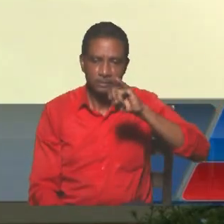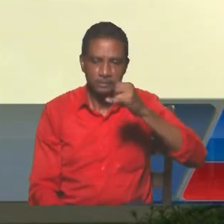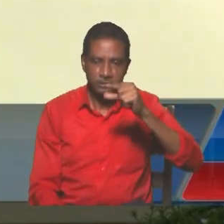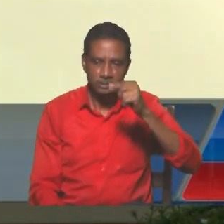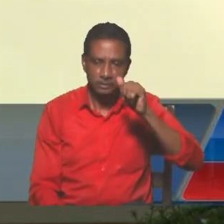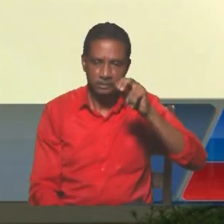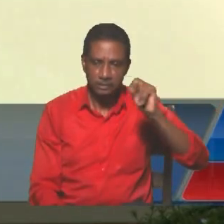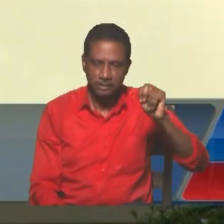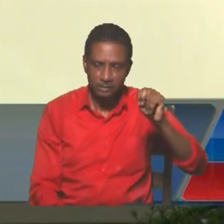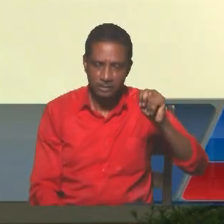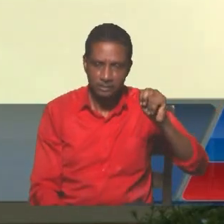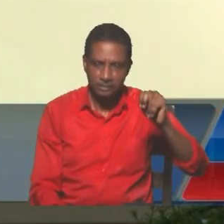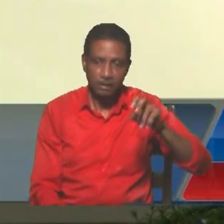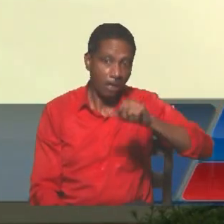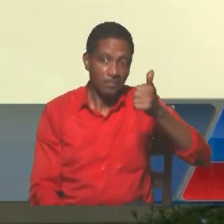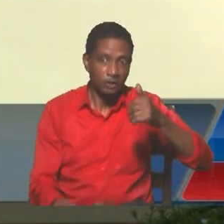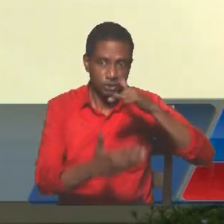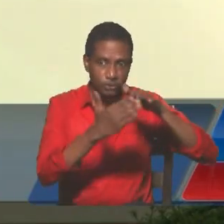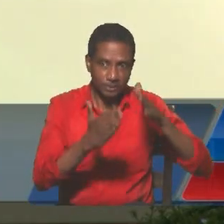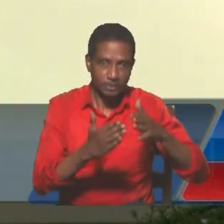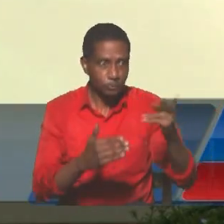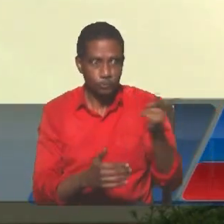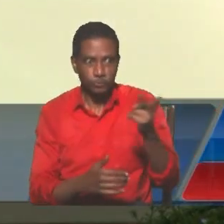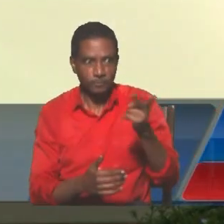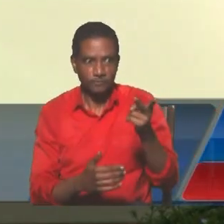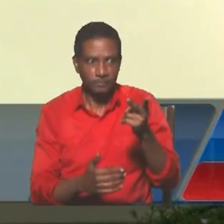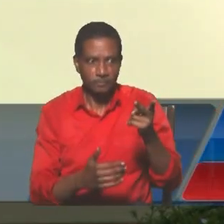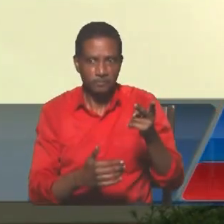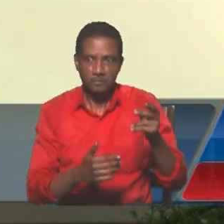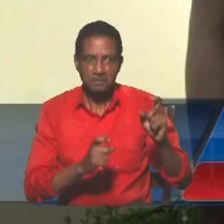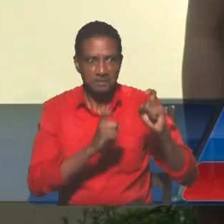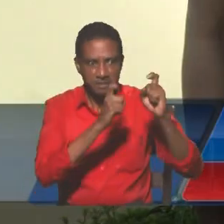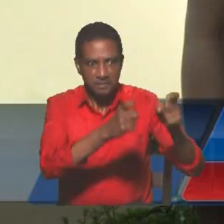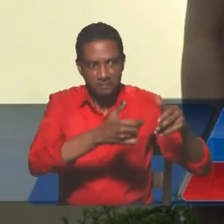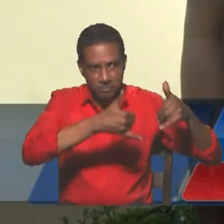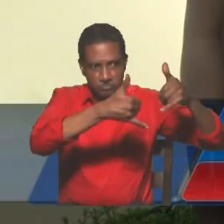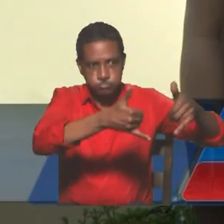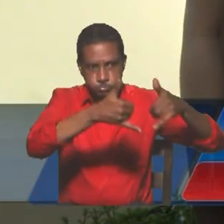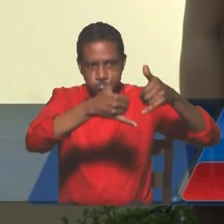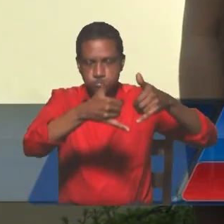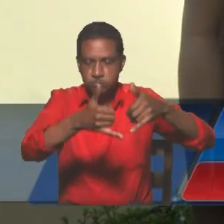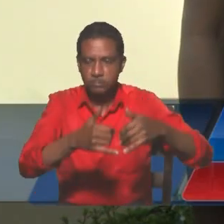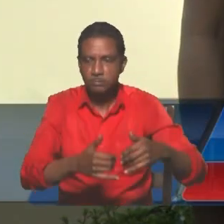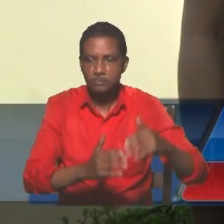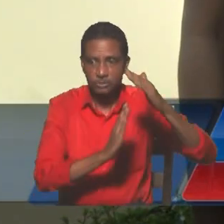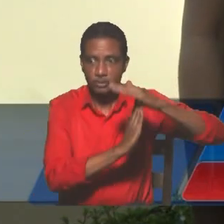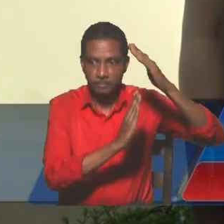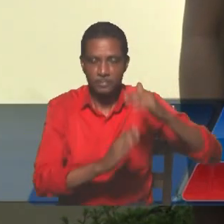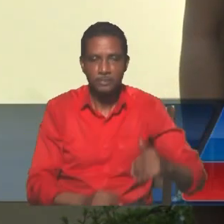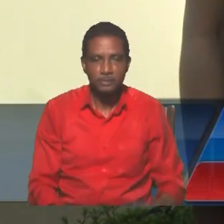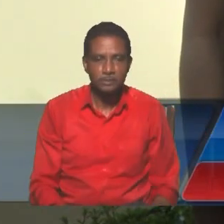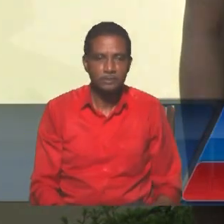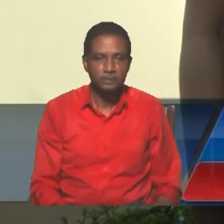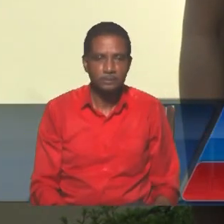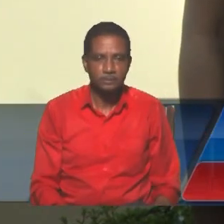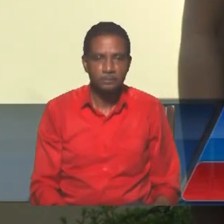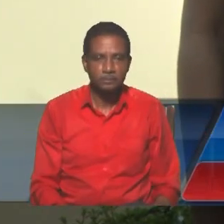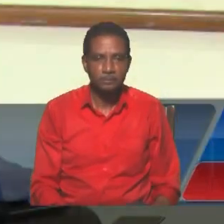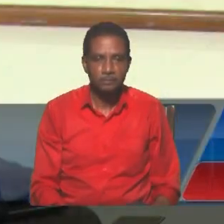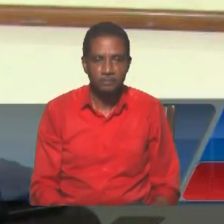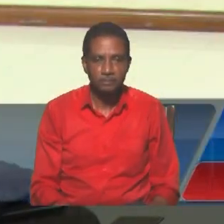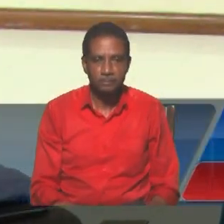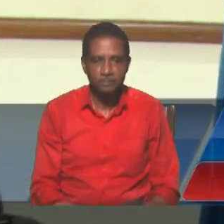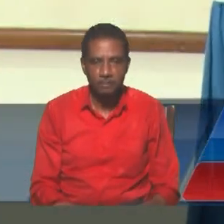of San Fernando Central Secondary School earned top individual awards. In the team category, Palatuvia Anglican Primary and